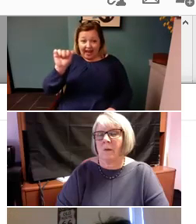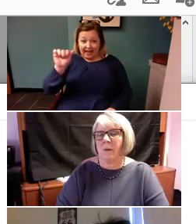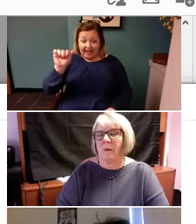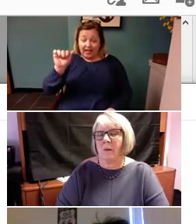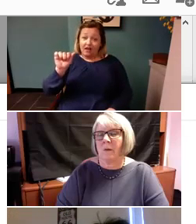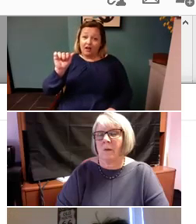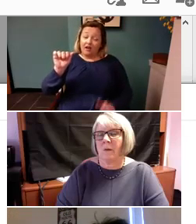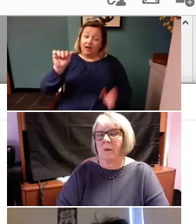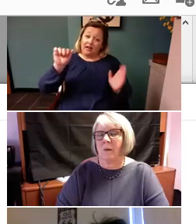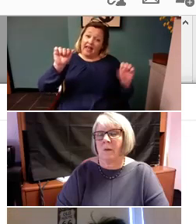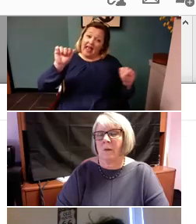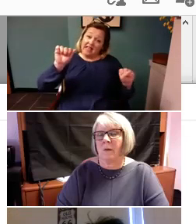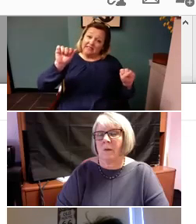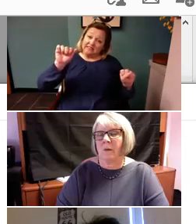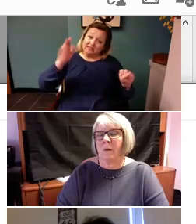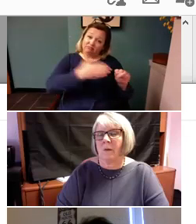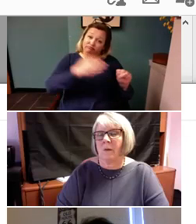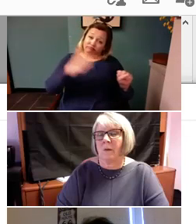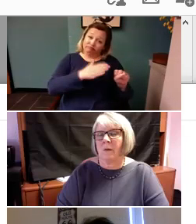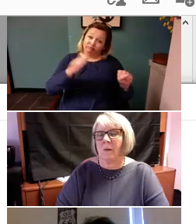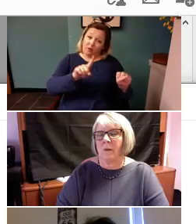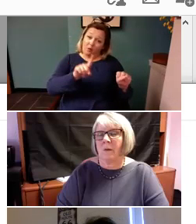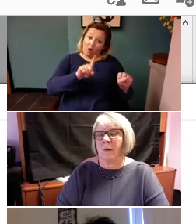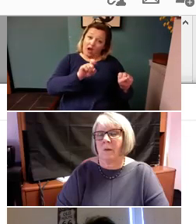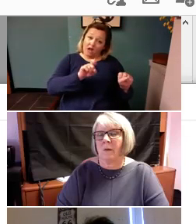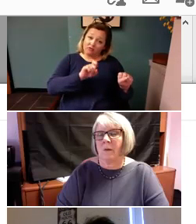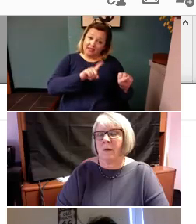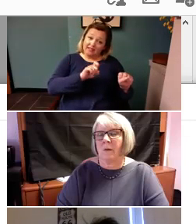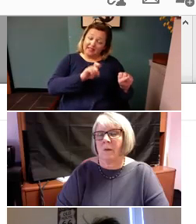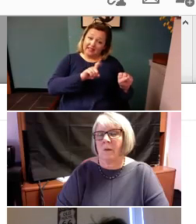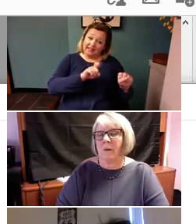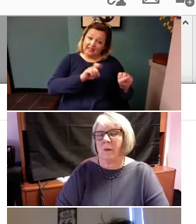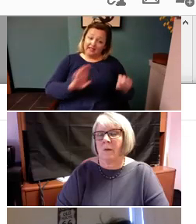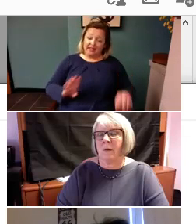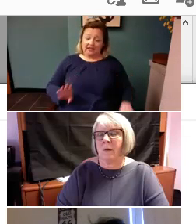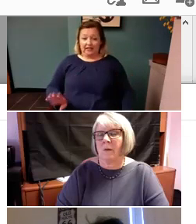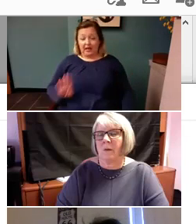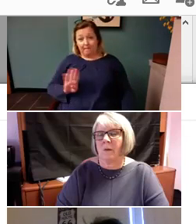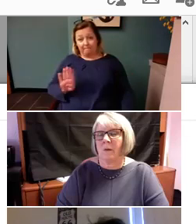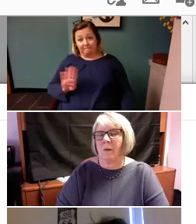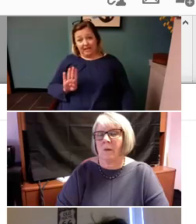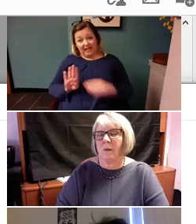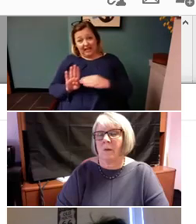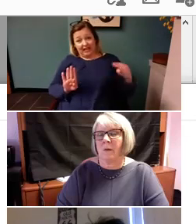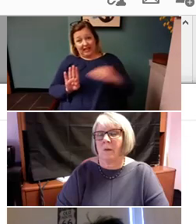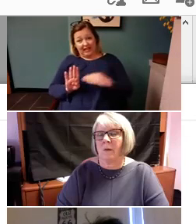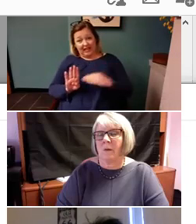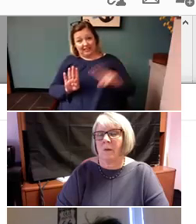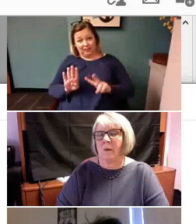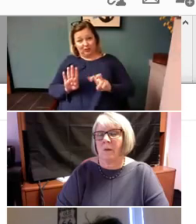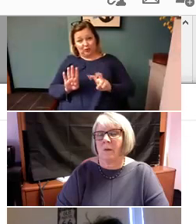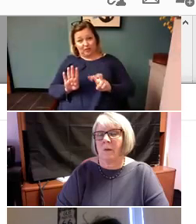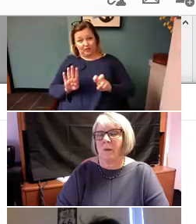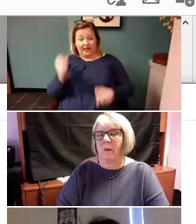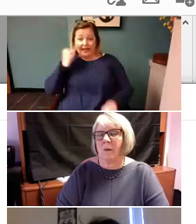S, if we are going to follow these edge weights instead of assuming that all edges are the same weight, then we would like